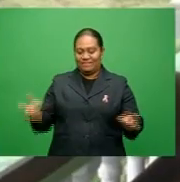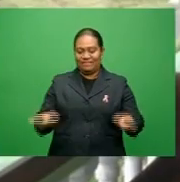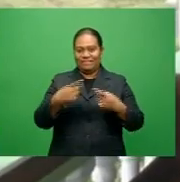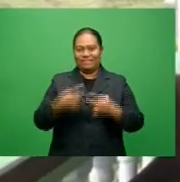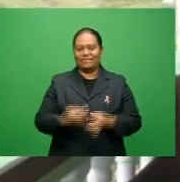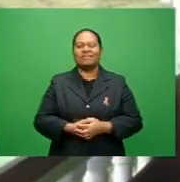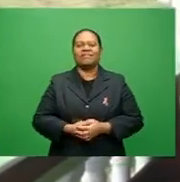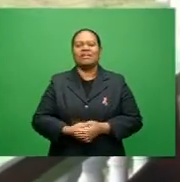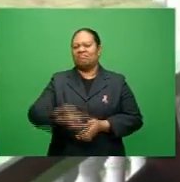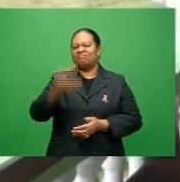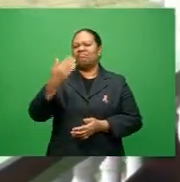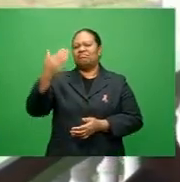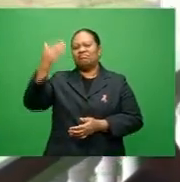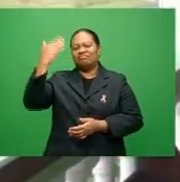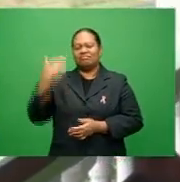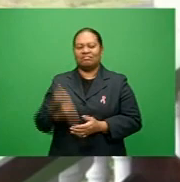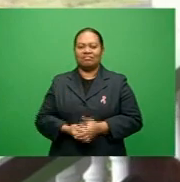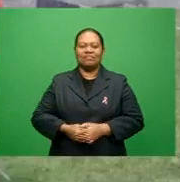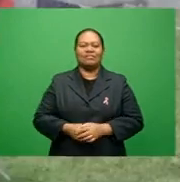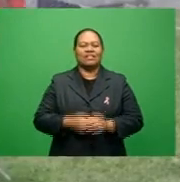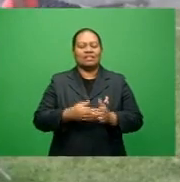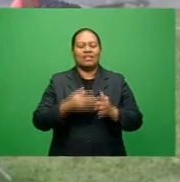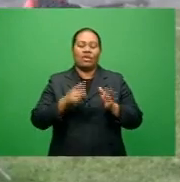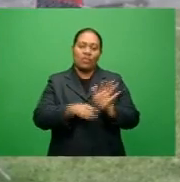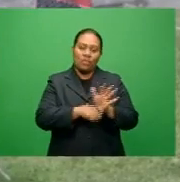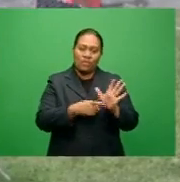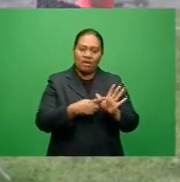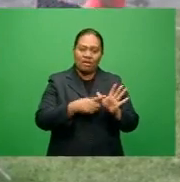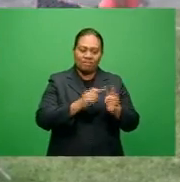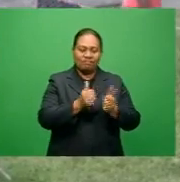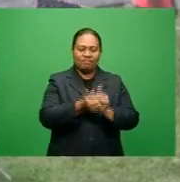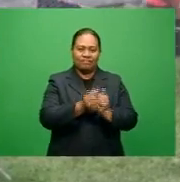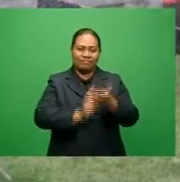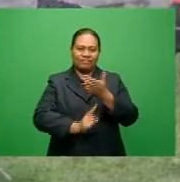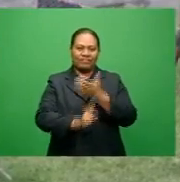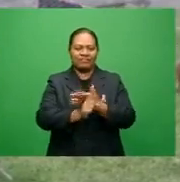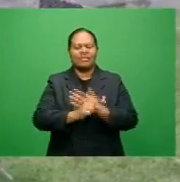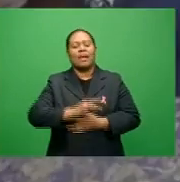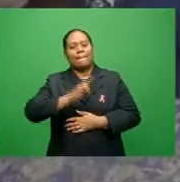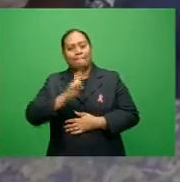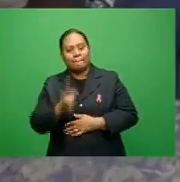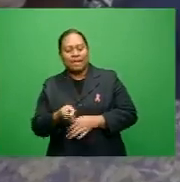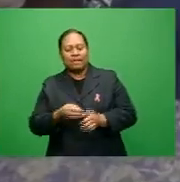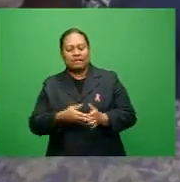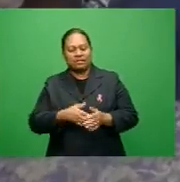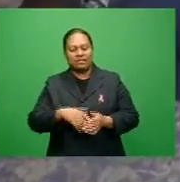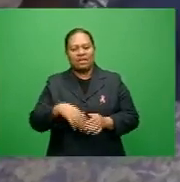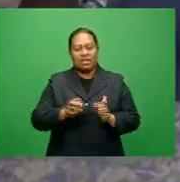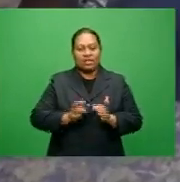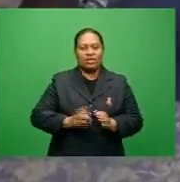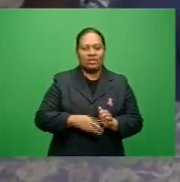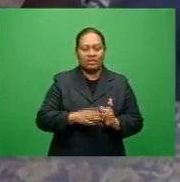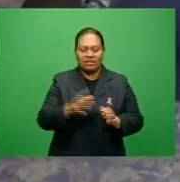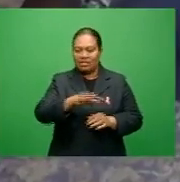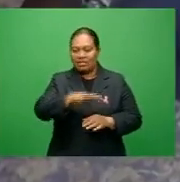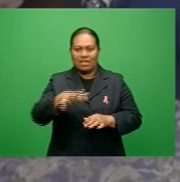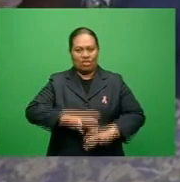was a few years back during the Rawa Provincial Games. However, the home side is confident of a good